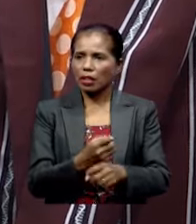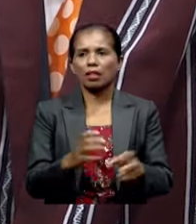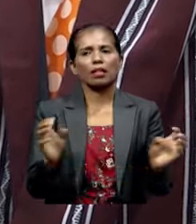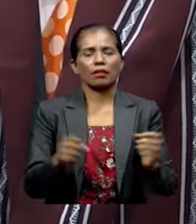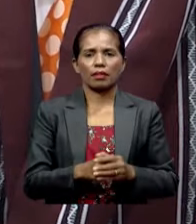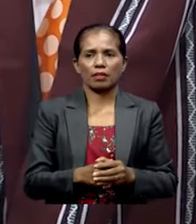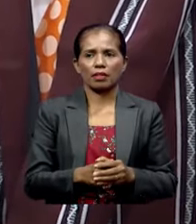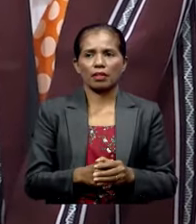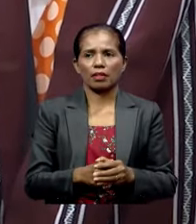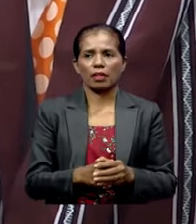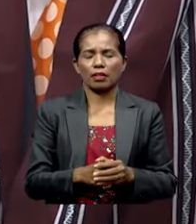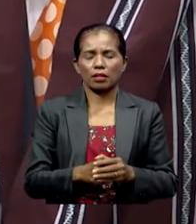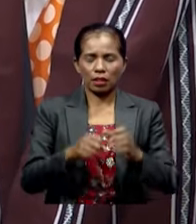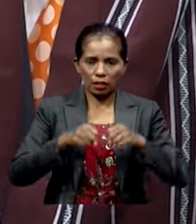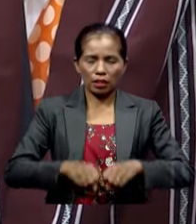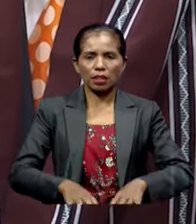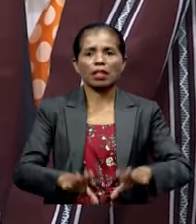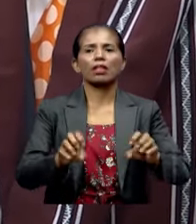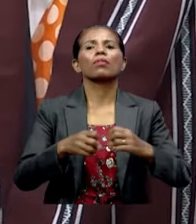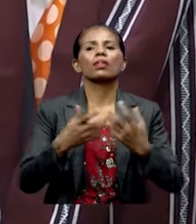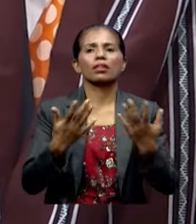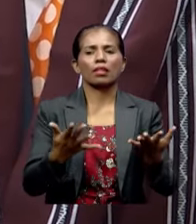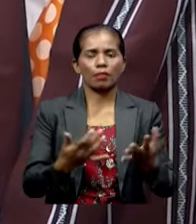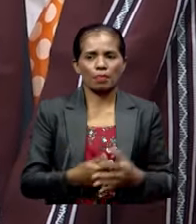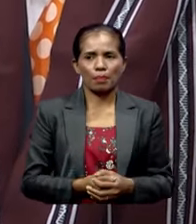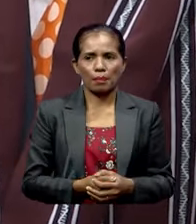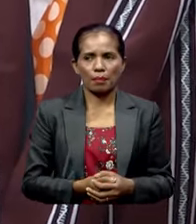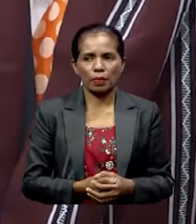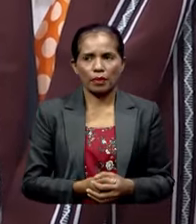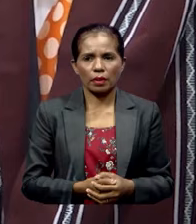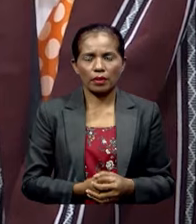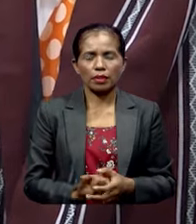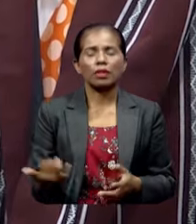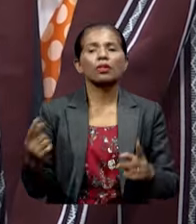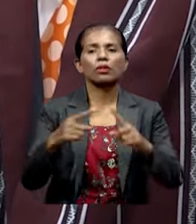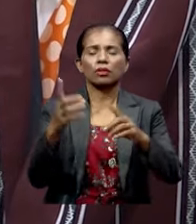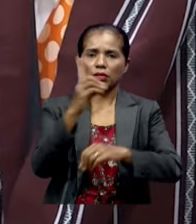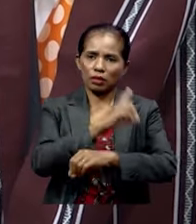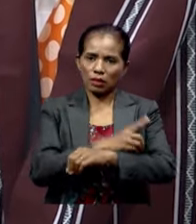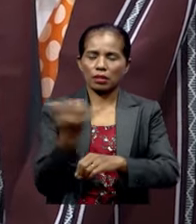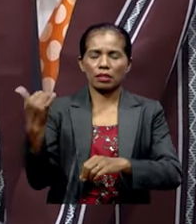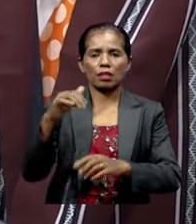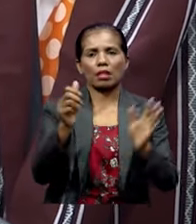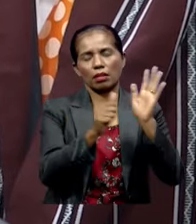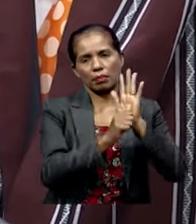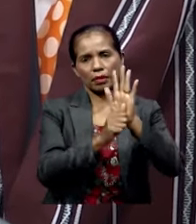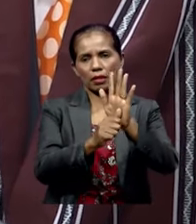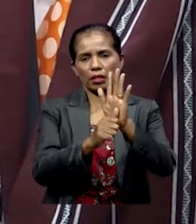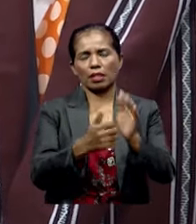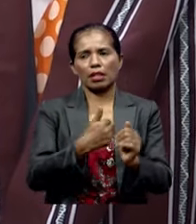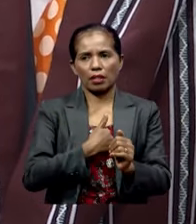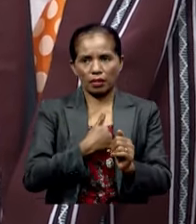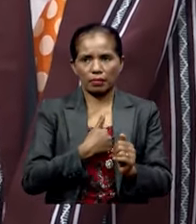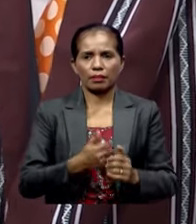tasi kleane nusa, nebe oin sira mai apresenta